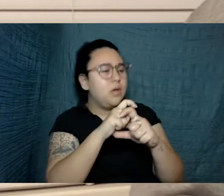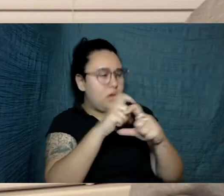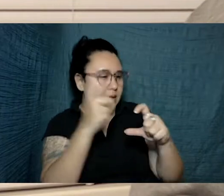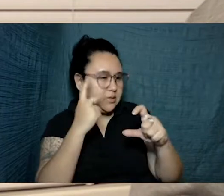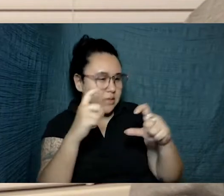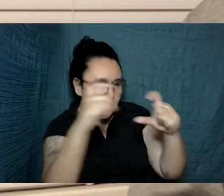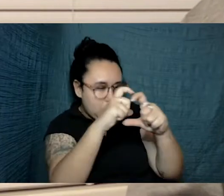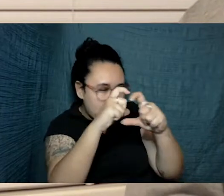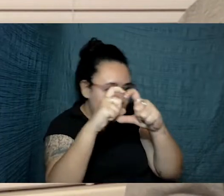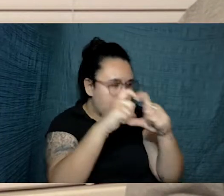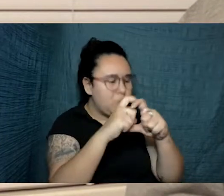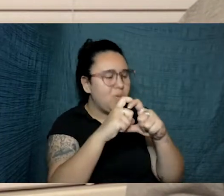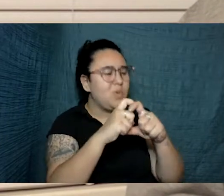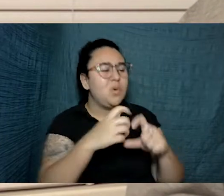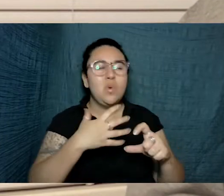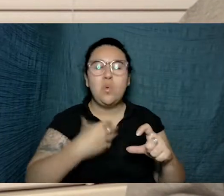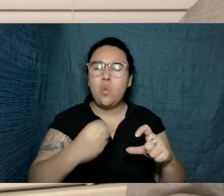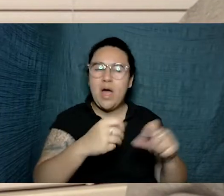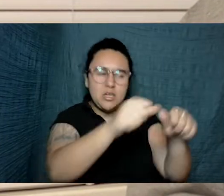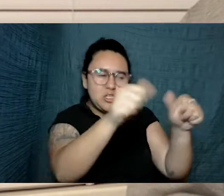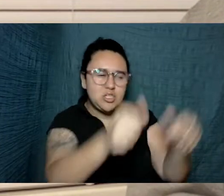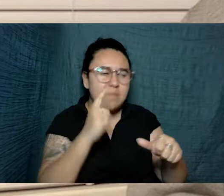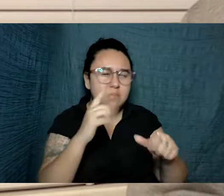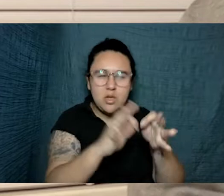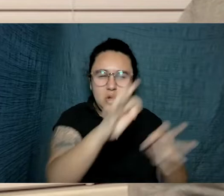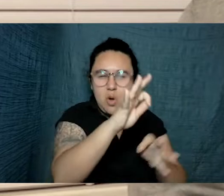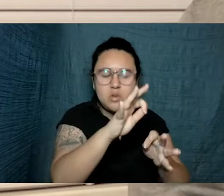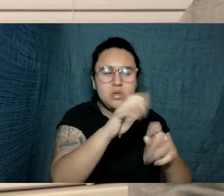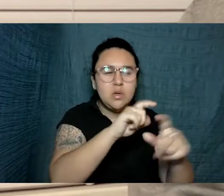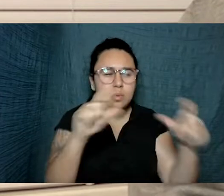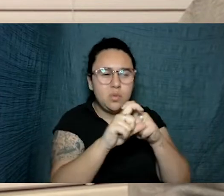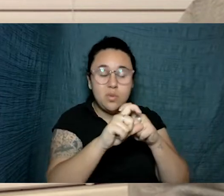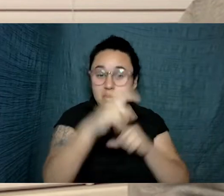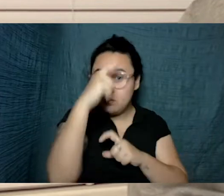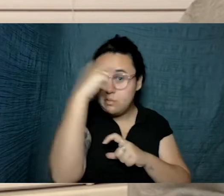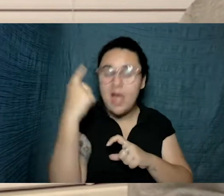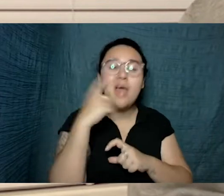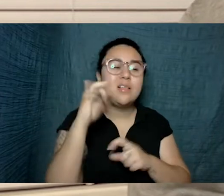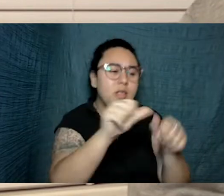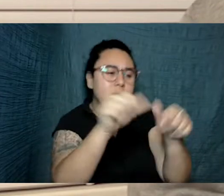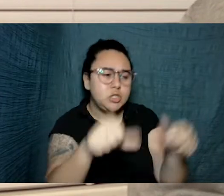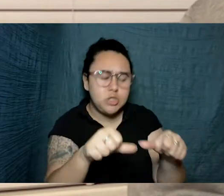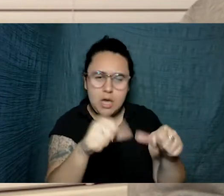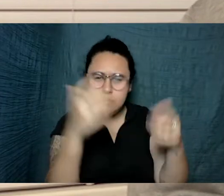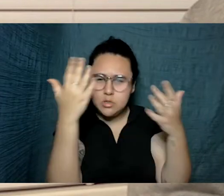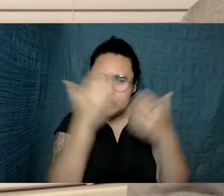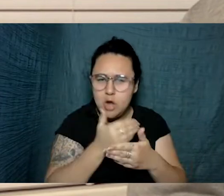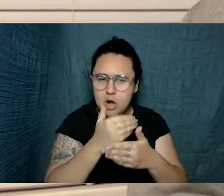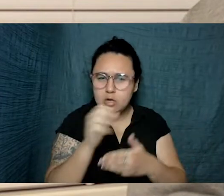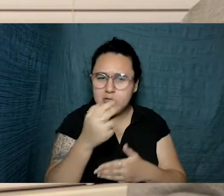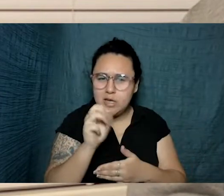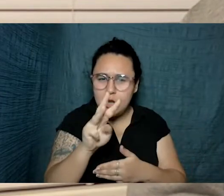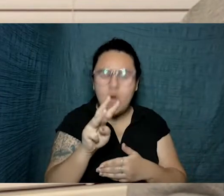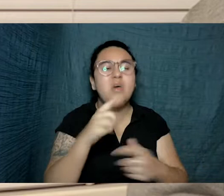like a ghost. Black Hawk gave a solid, manly look. I switched to White Hawk, preferring the ghost.